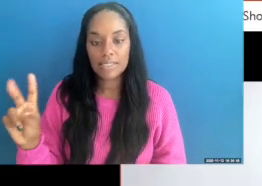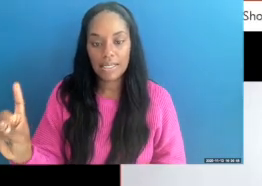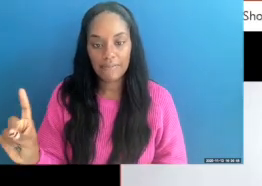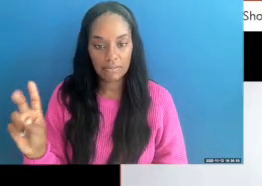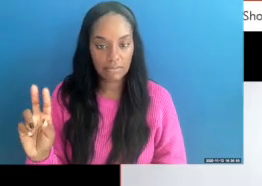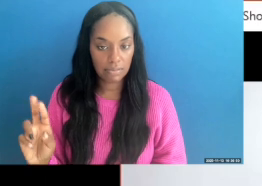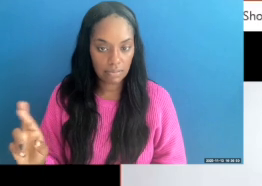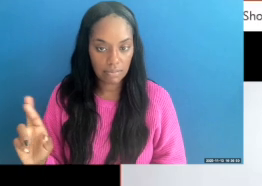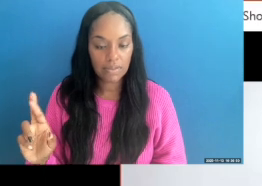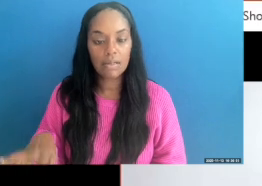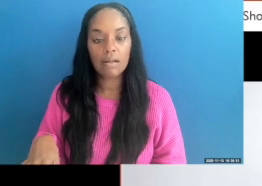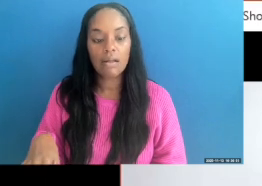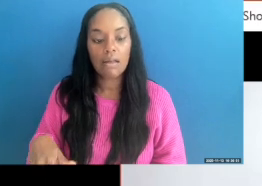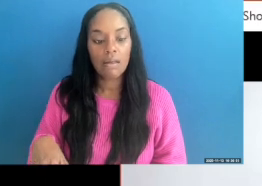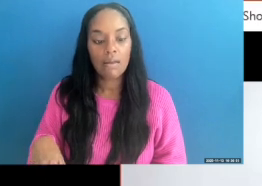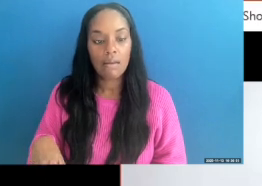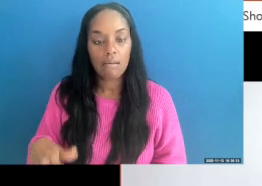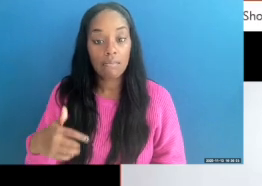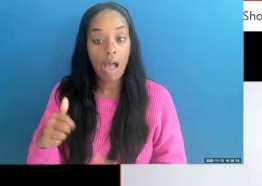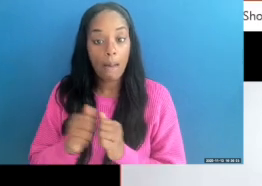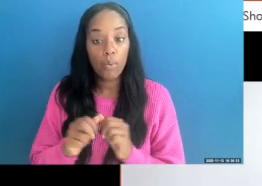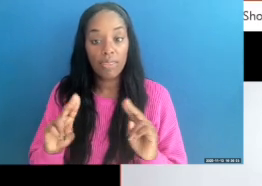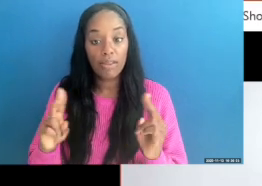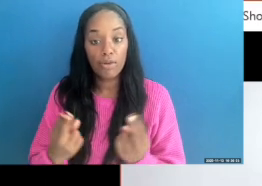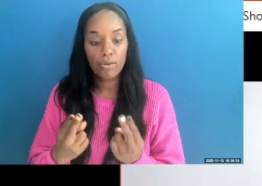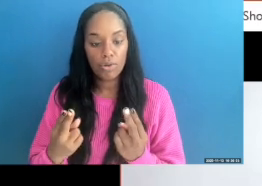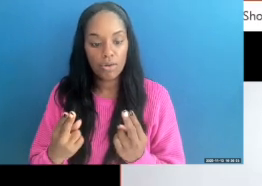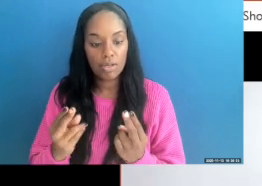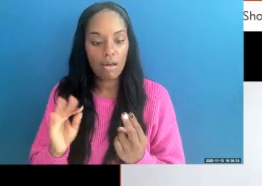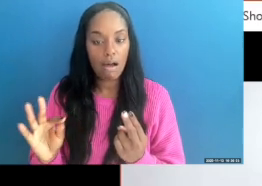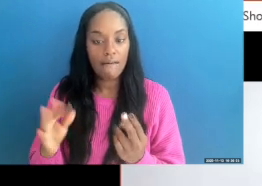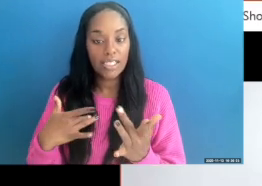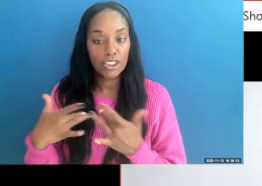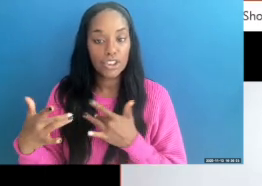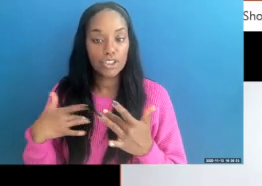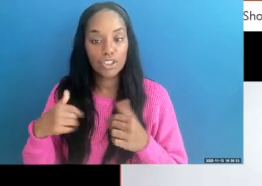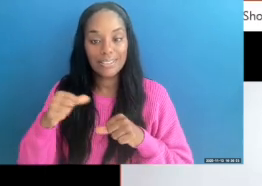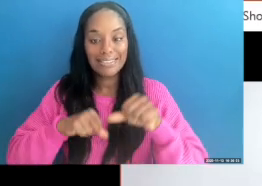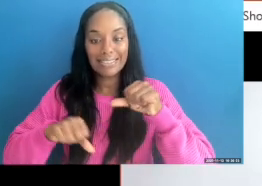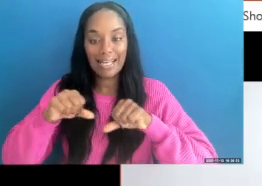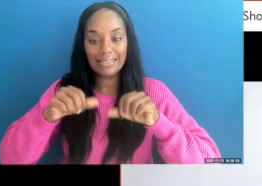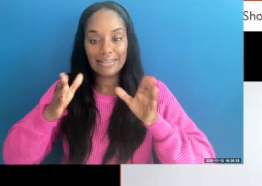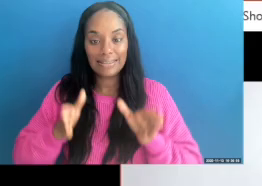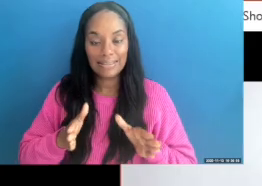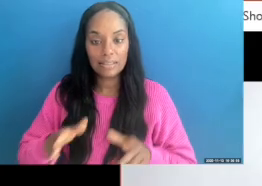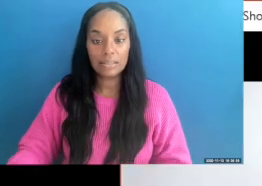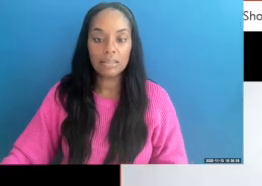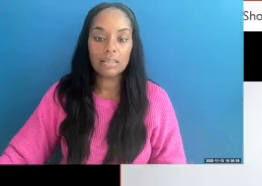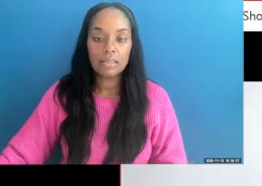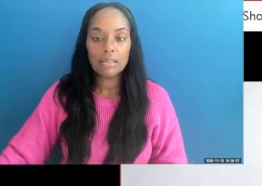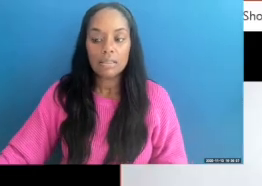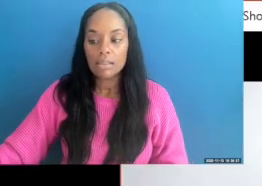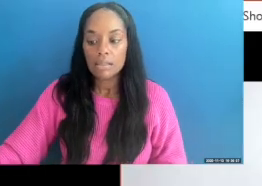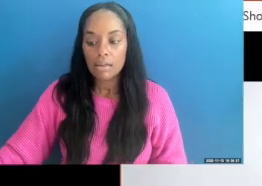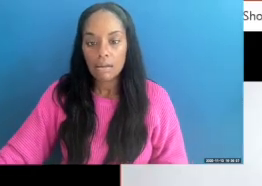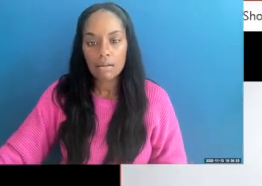Yes. Great. Yeah, my name is Dave Reichmuth. I'm with the Union of Concerned Scientists.